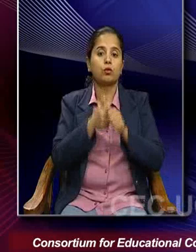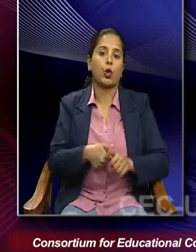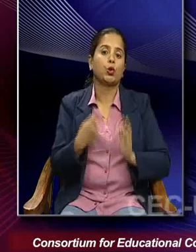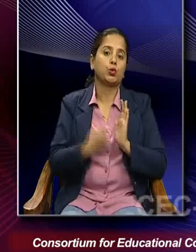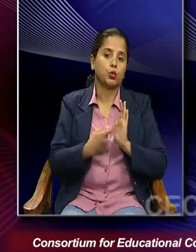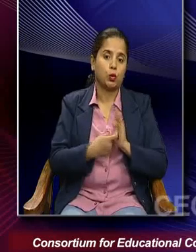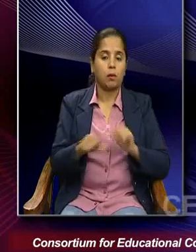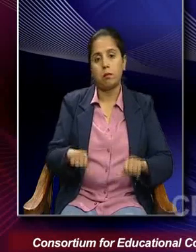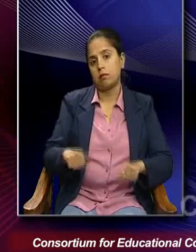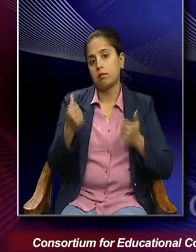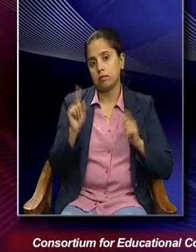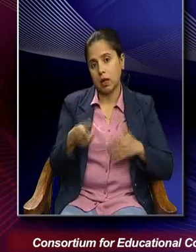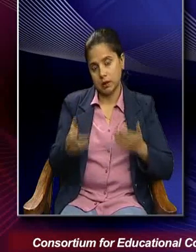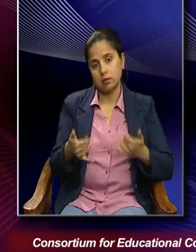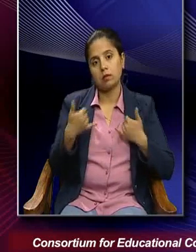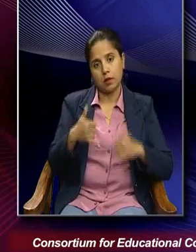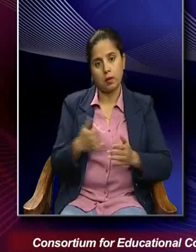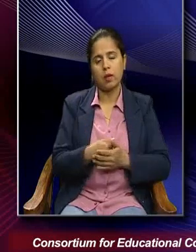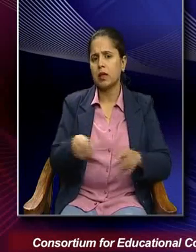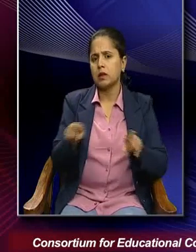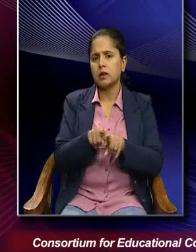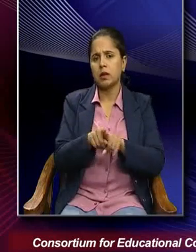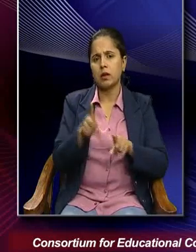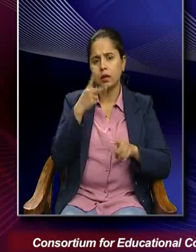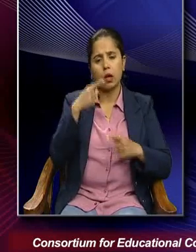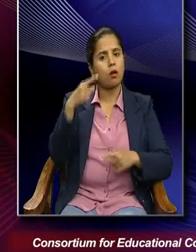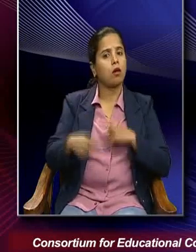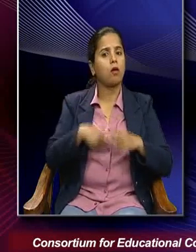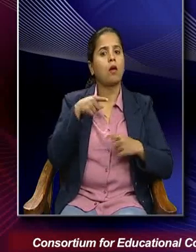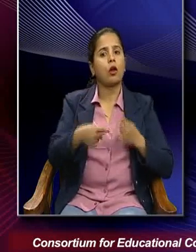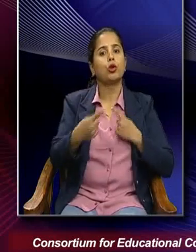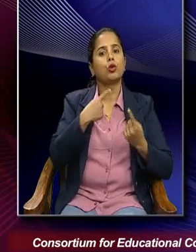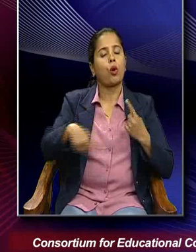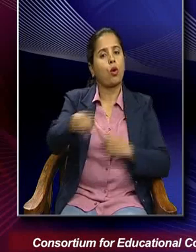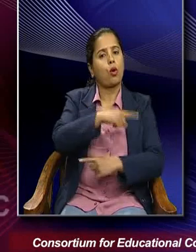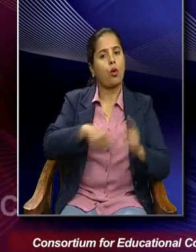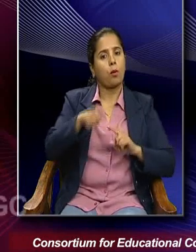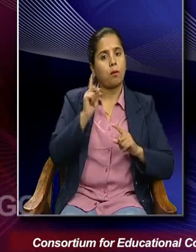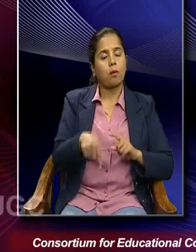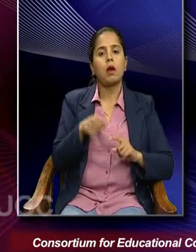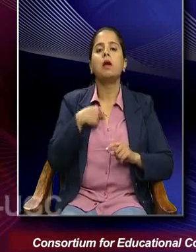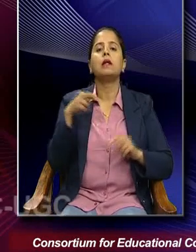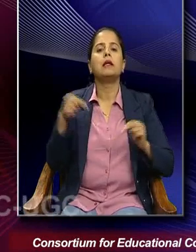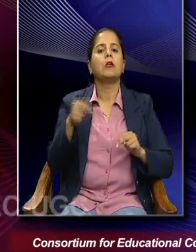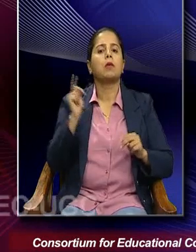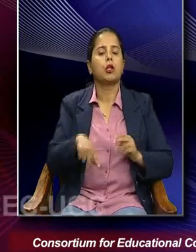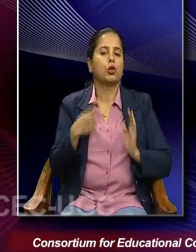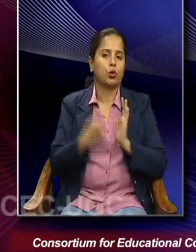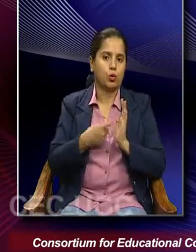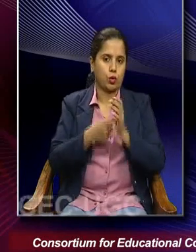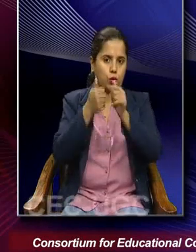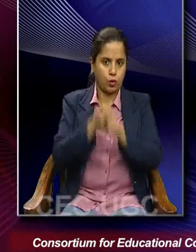and win the game. Similarly, in everyday interaction, we need to follow the rules